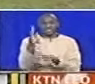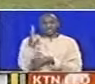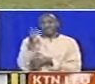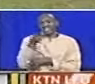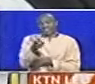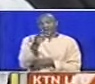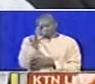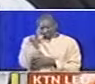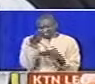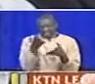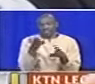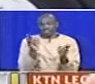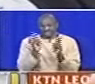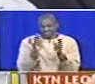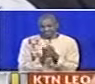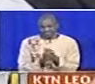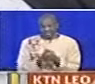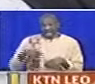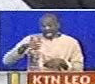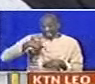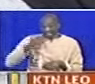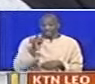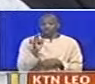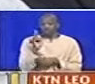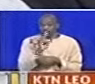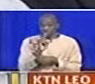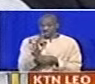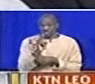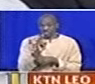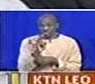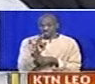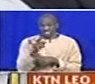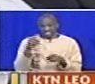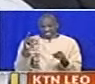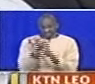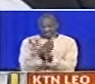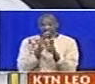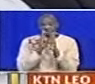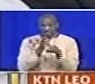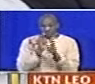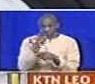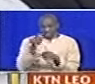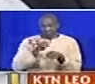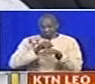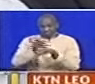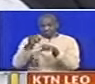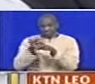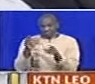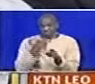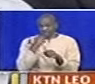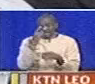usalama. We will not use the provisional result that is transmitted to declare